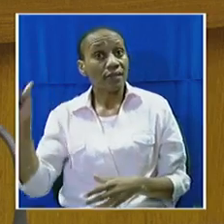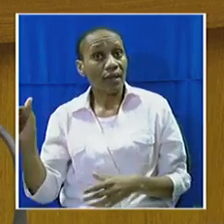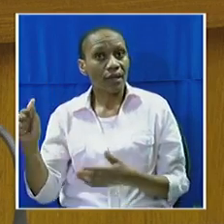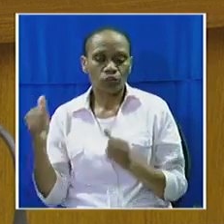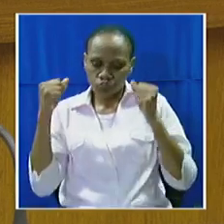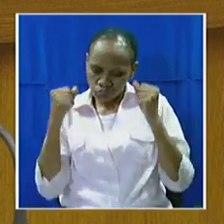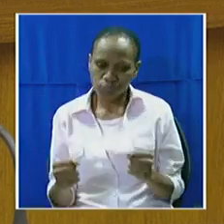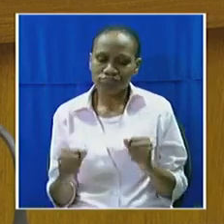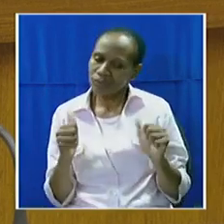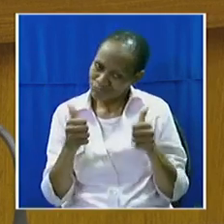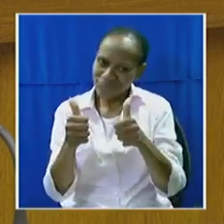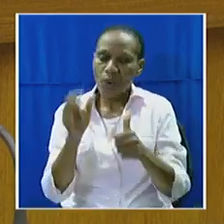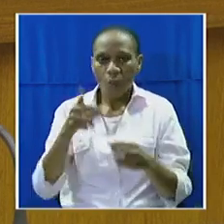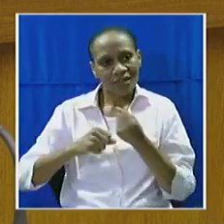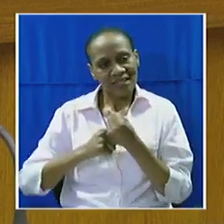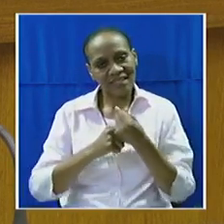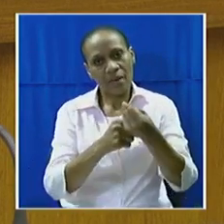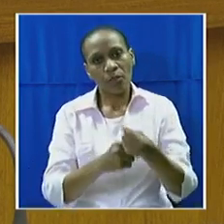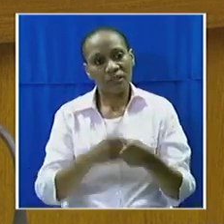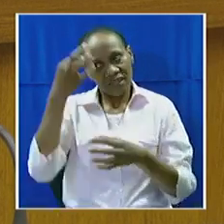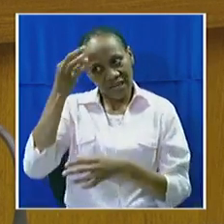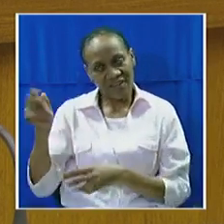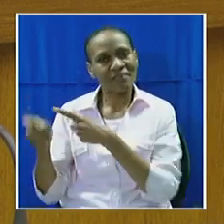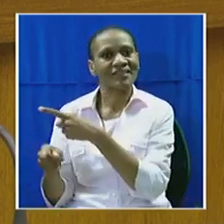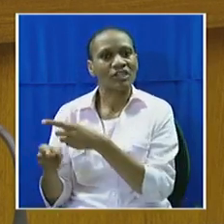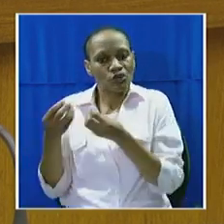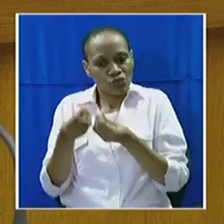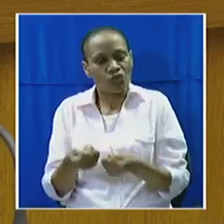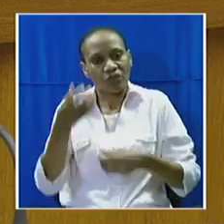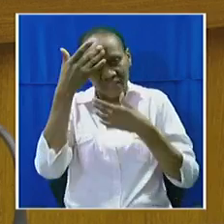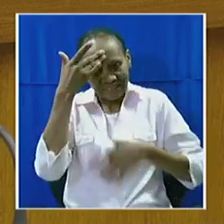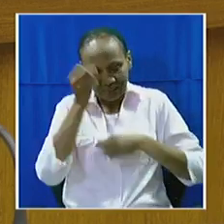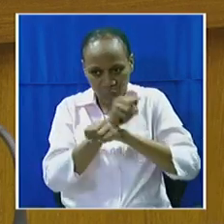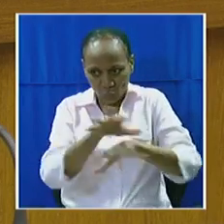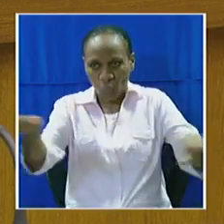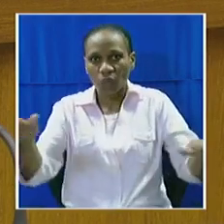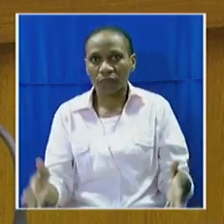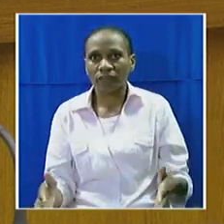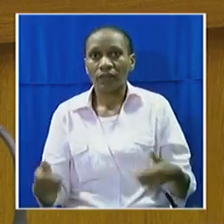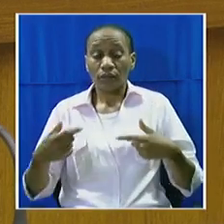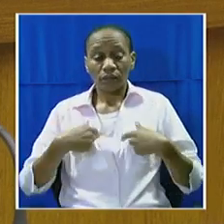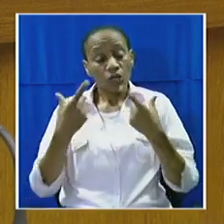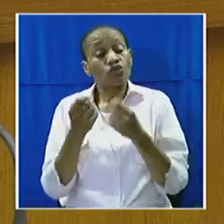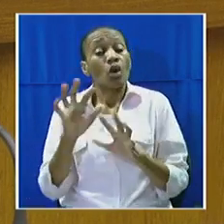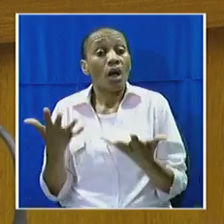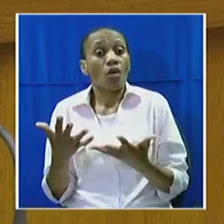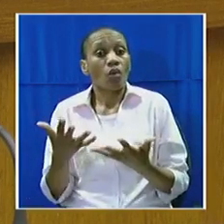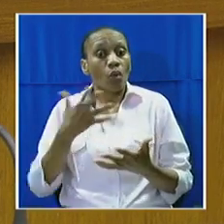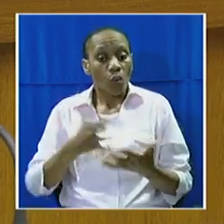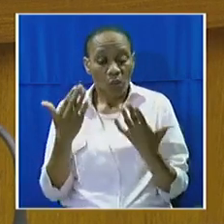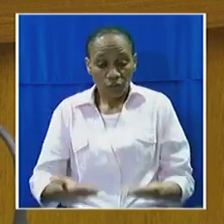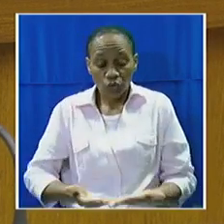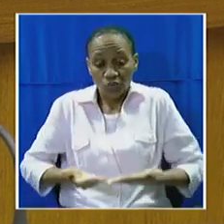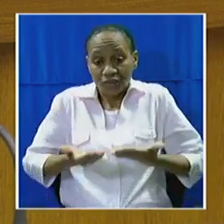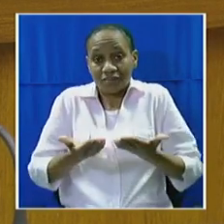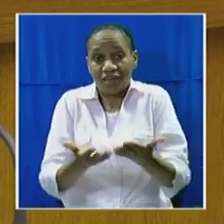stands ready to support the efforts of this government to deal with this epidemic. We would do so for the people who have elected us